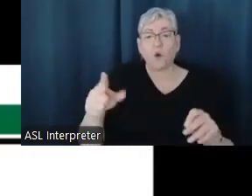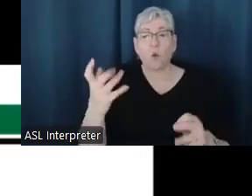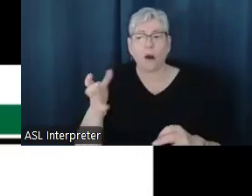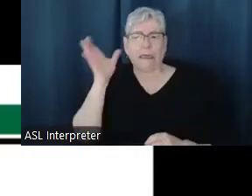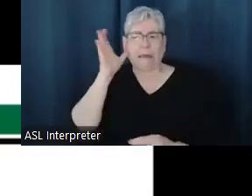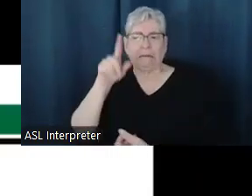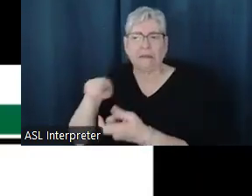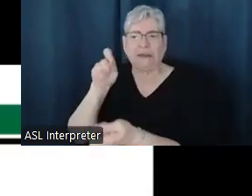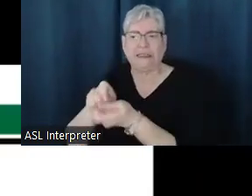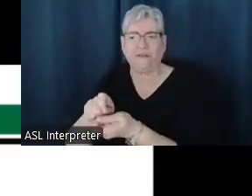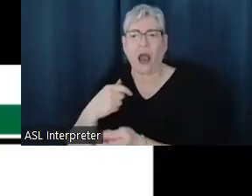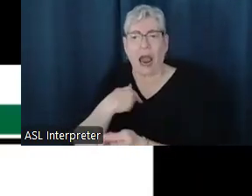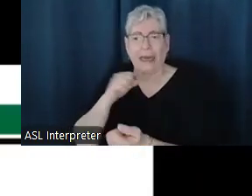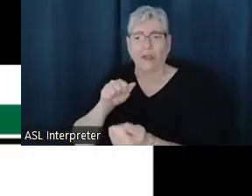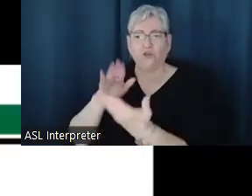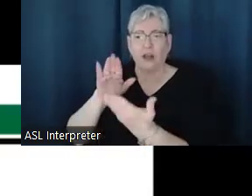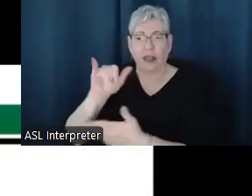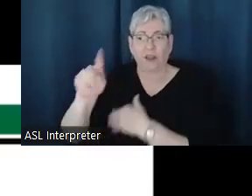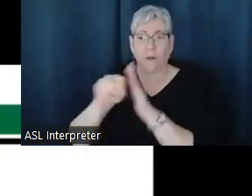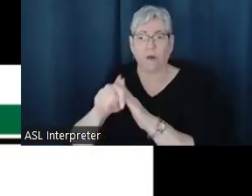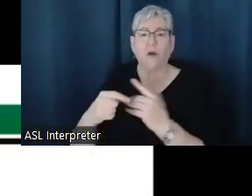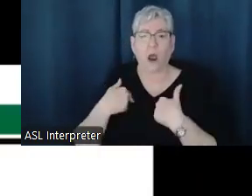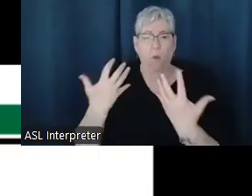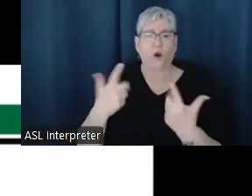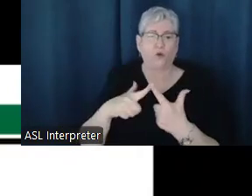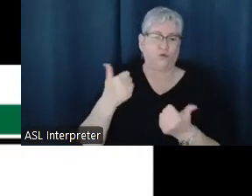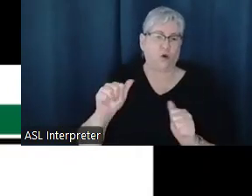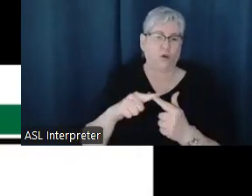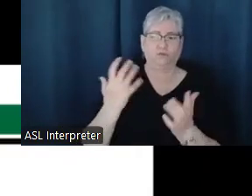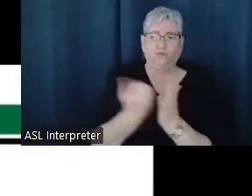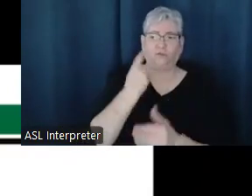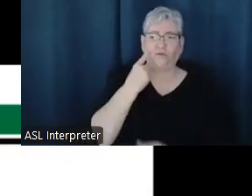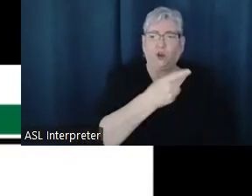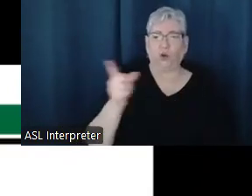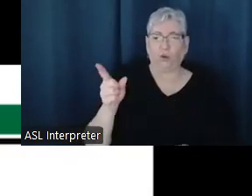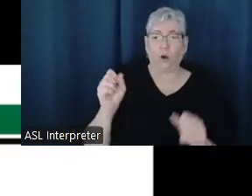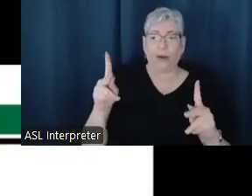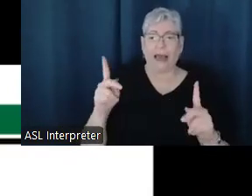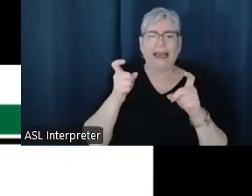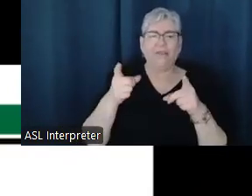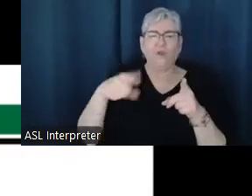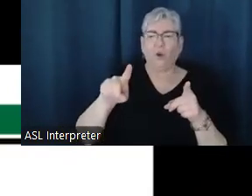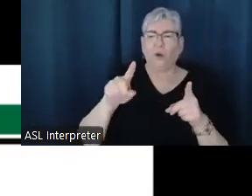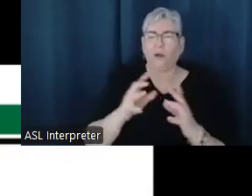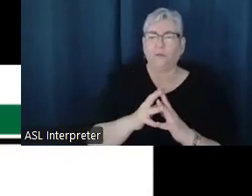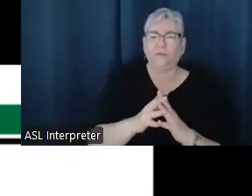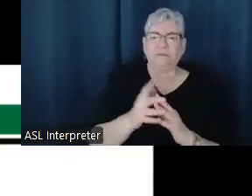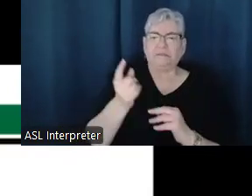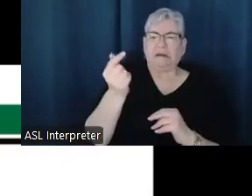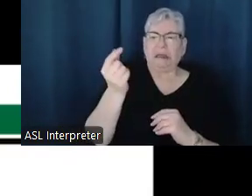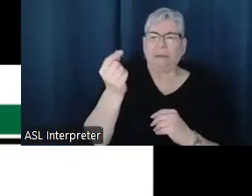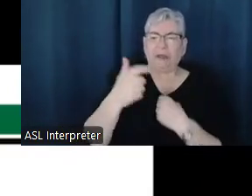I'm able to address that during this time, I'd like to try to do that for you all. I'll give everyone a little bit of